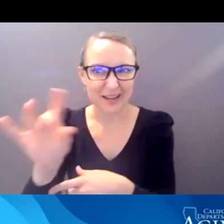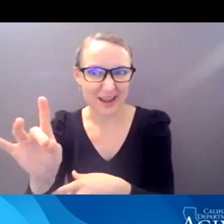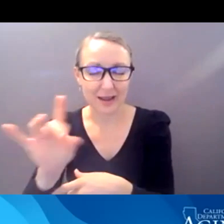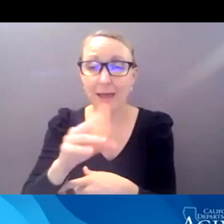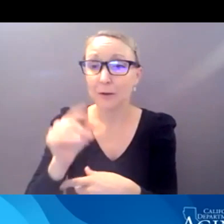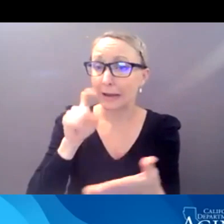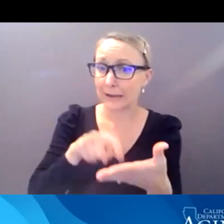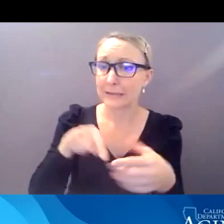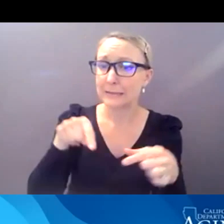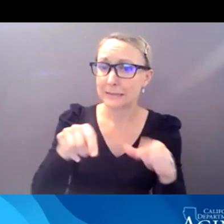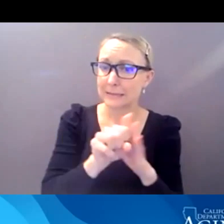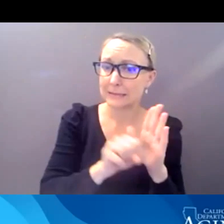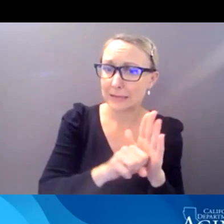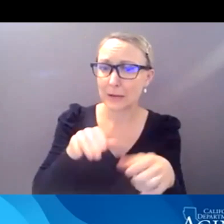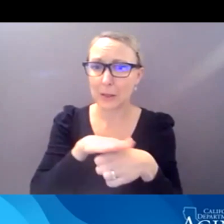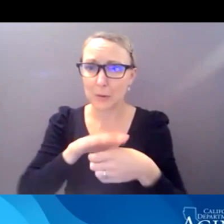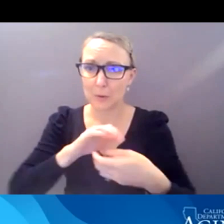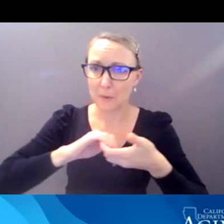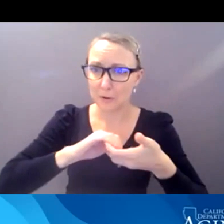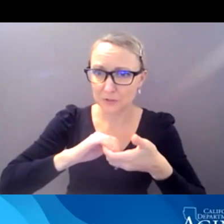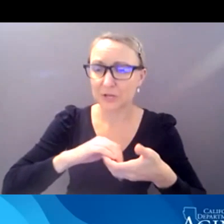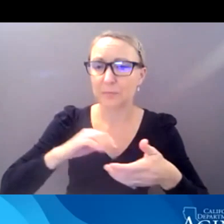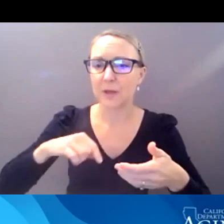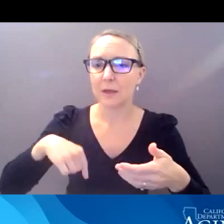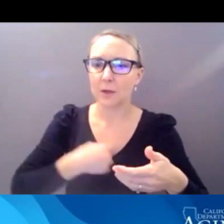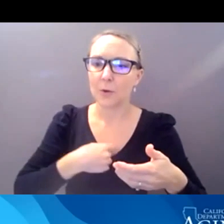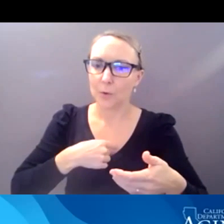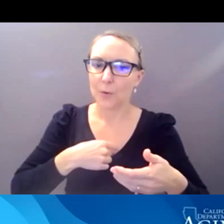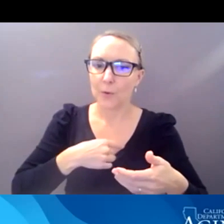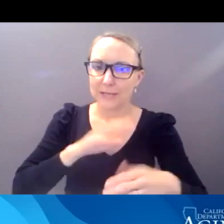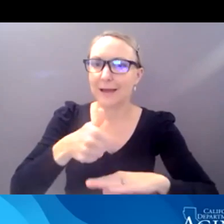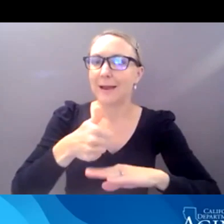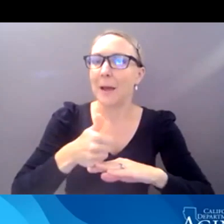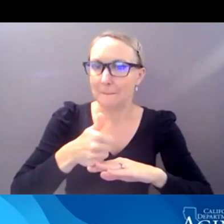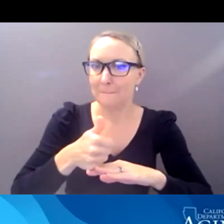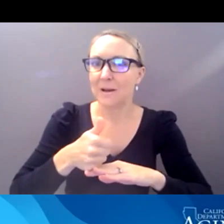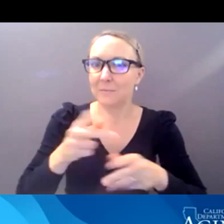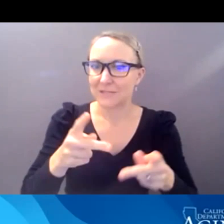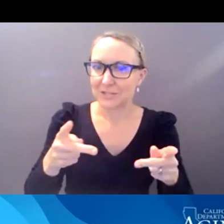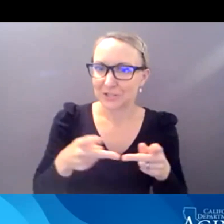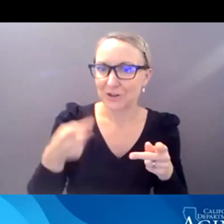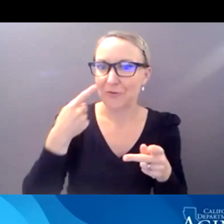state and local partnership, create the governor's office leadership position on aging, disability, and Alzheimer's. So